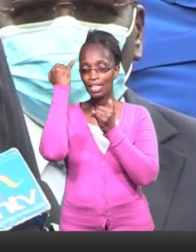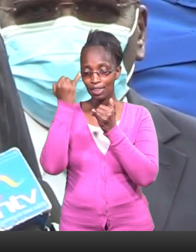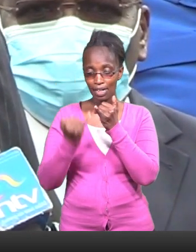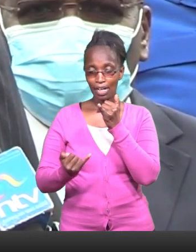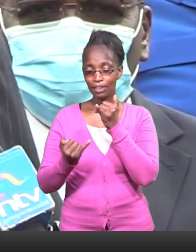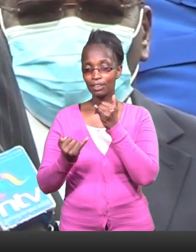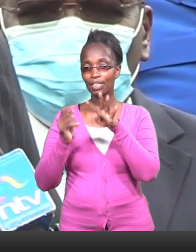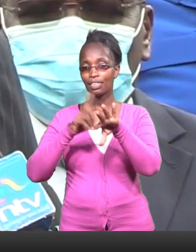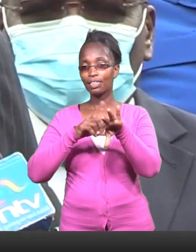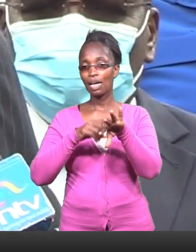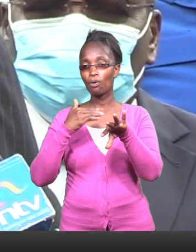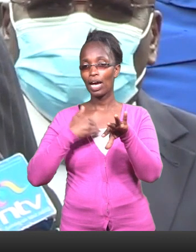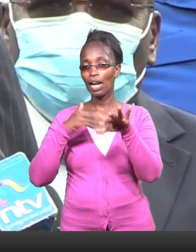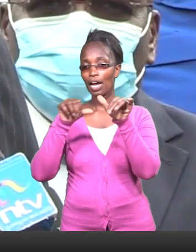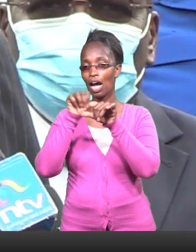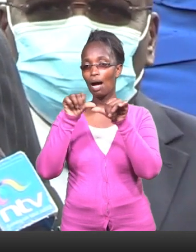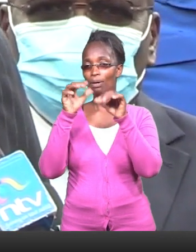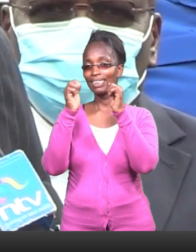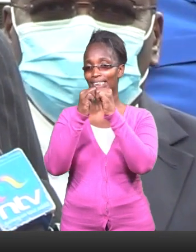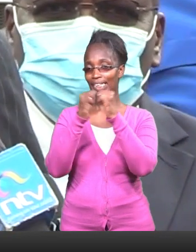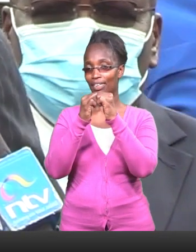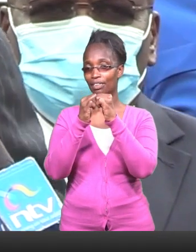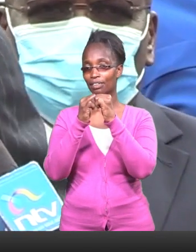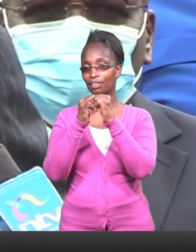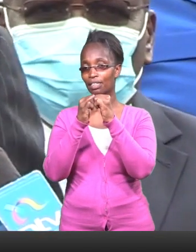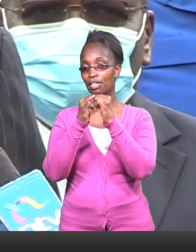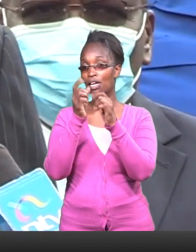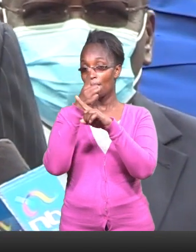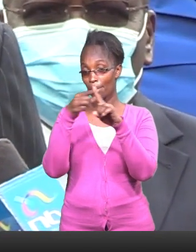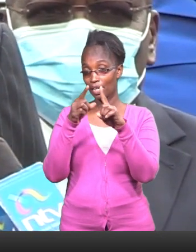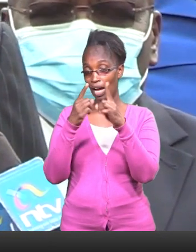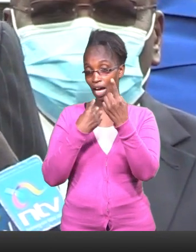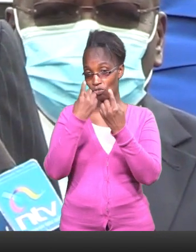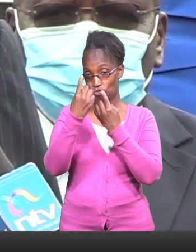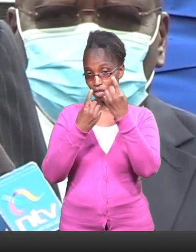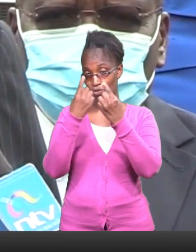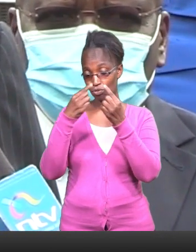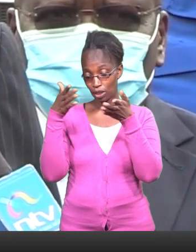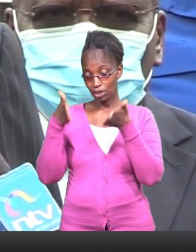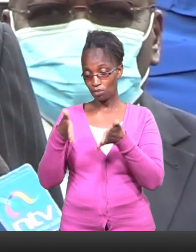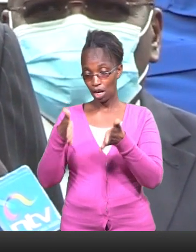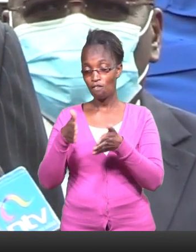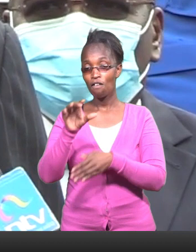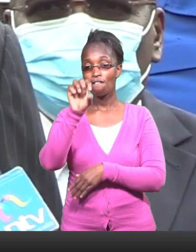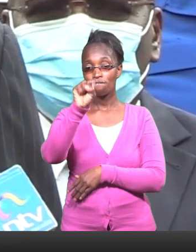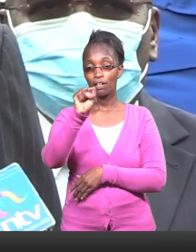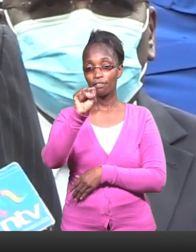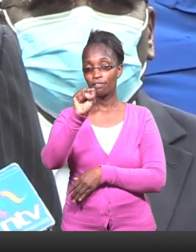When we last addressed you, we had about 10 of them in the alert stage. But as we